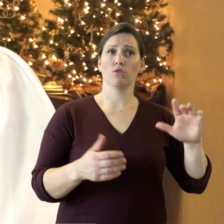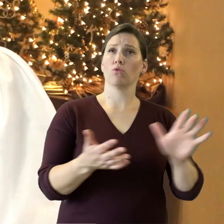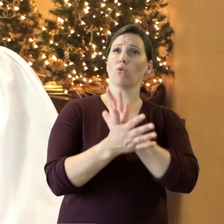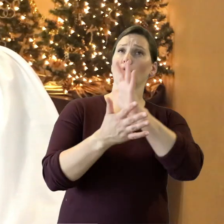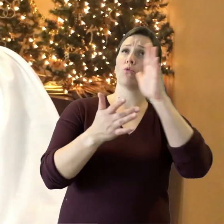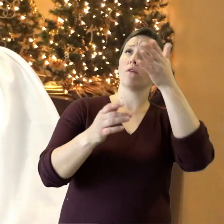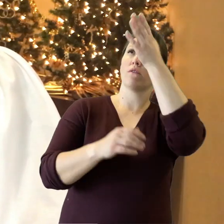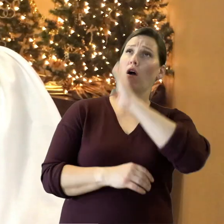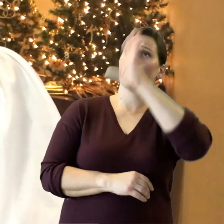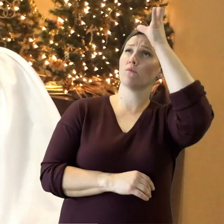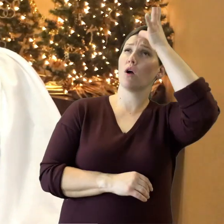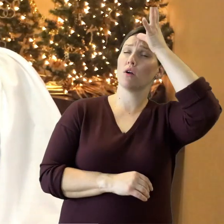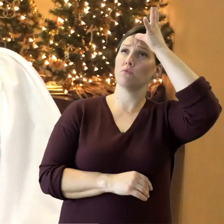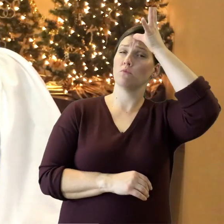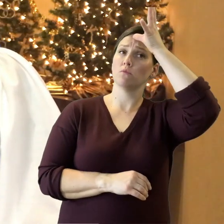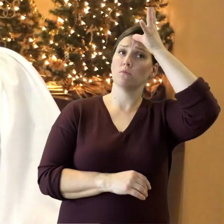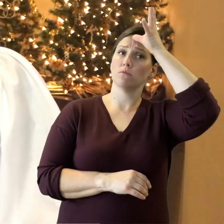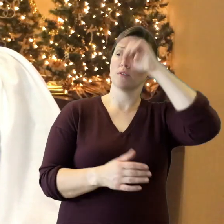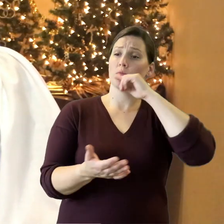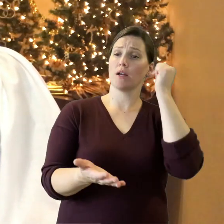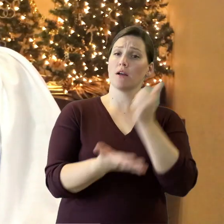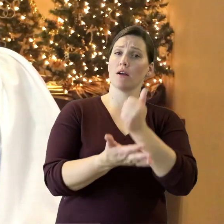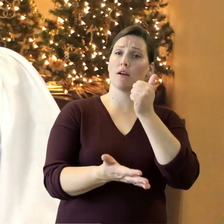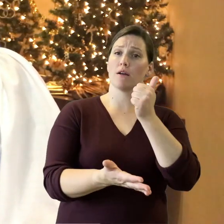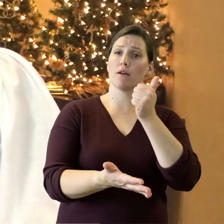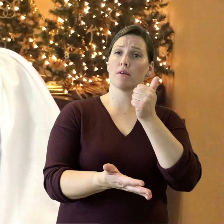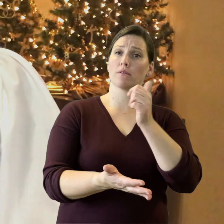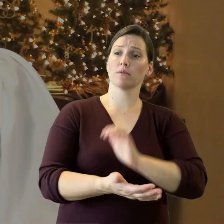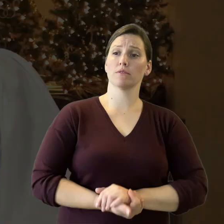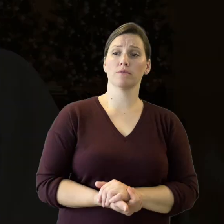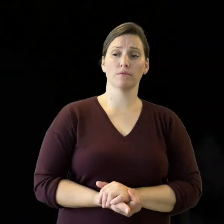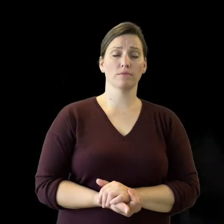to the glory of God the Father. Amen.